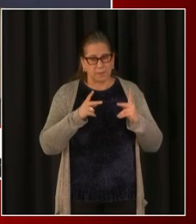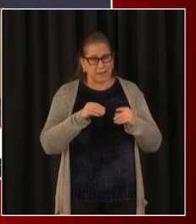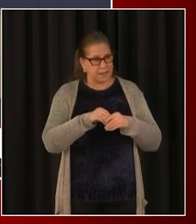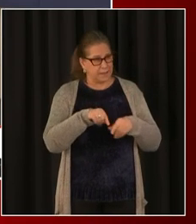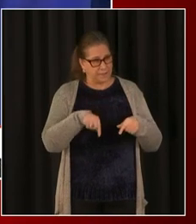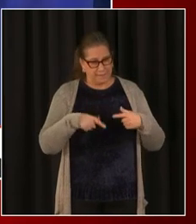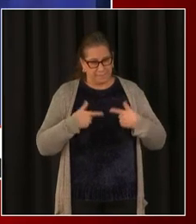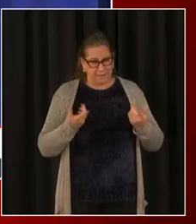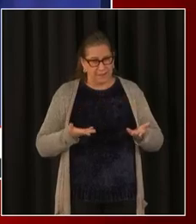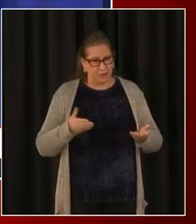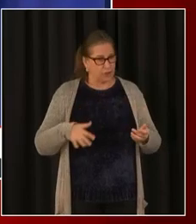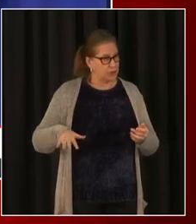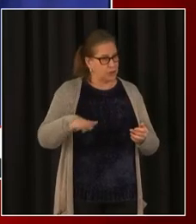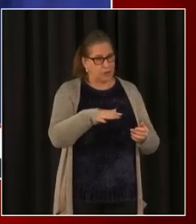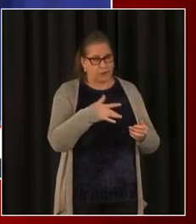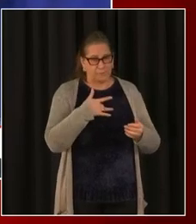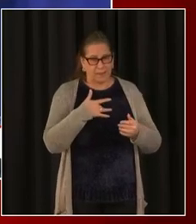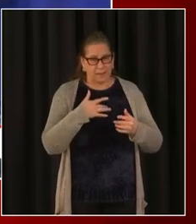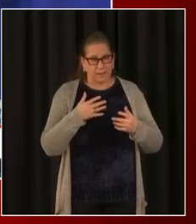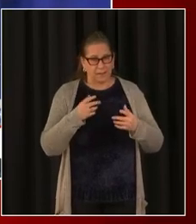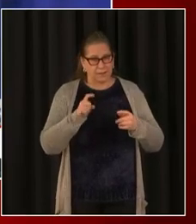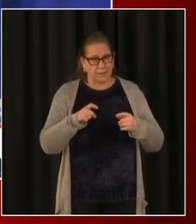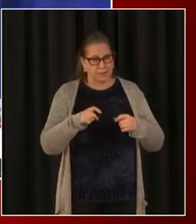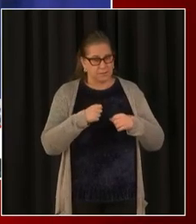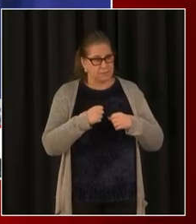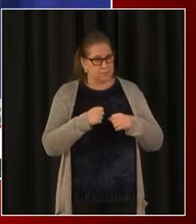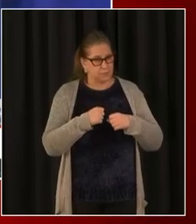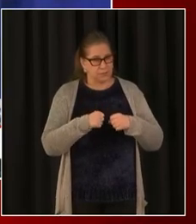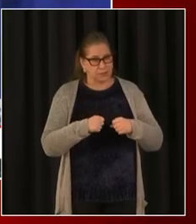these pro-Trump demonstrators?